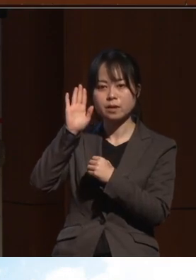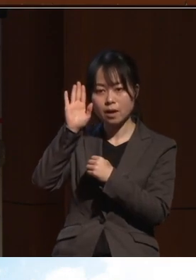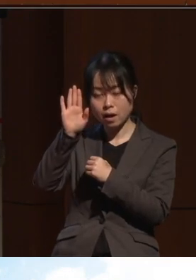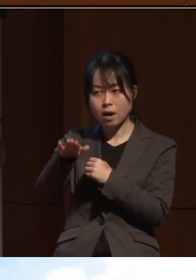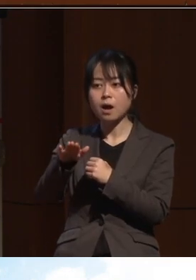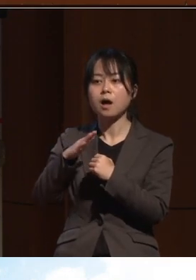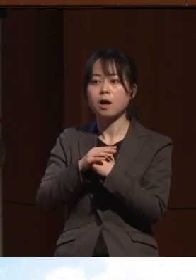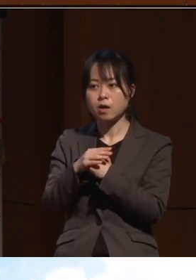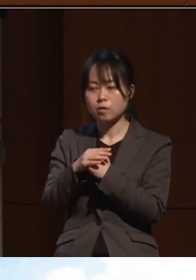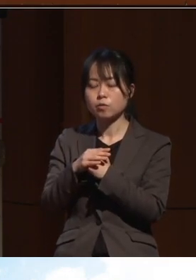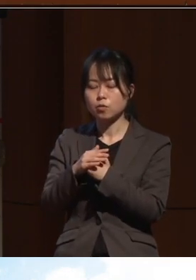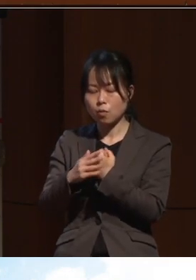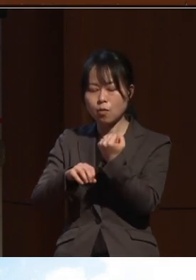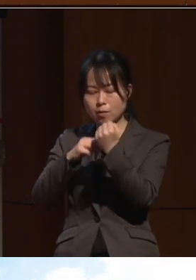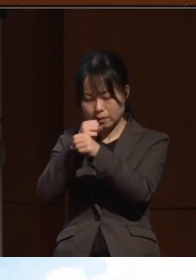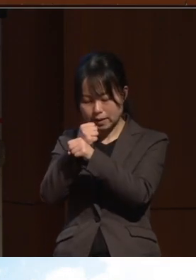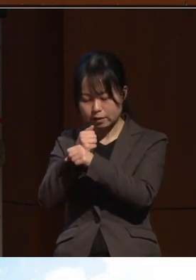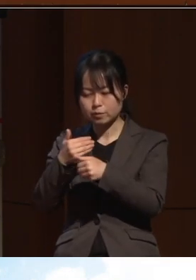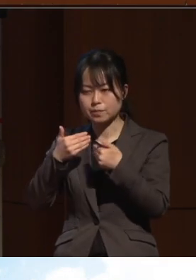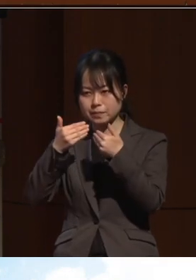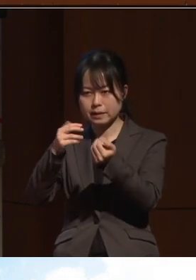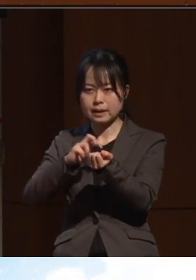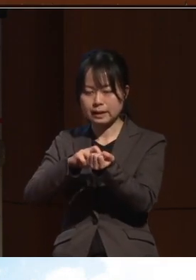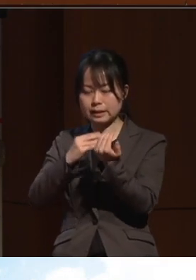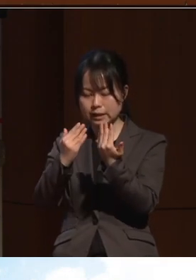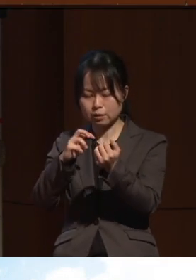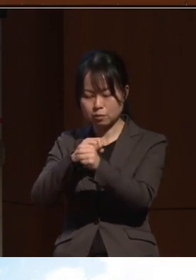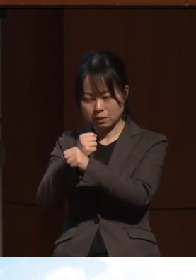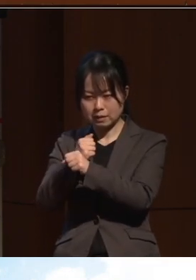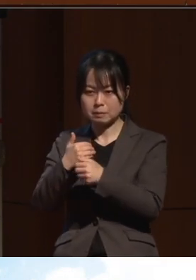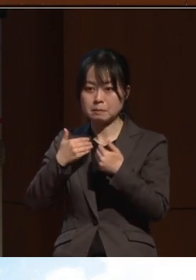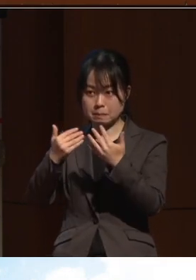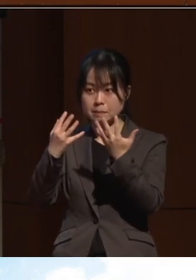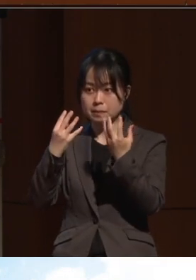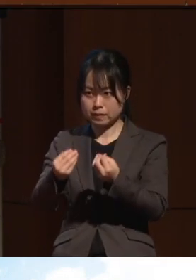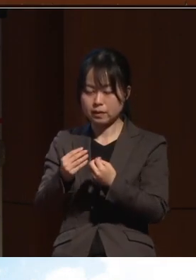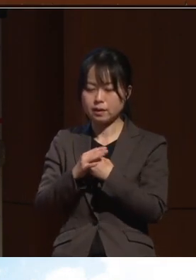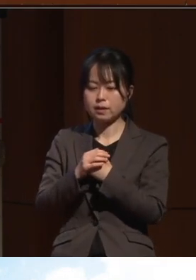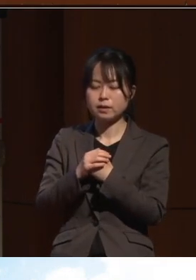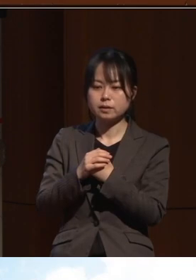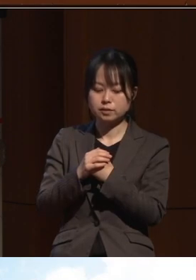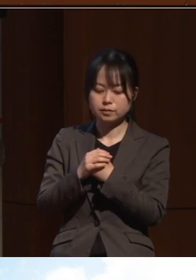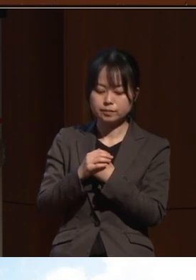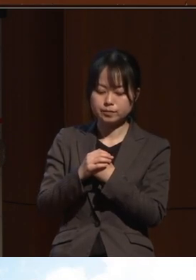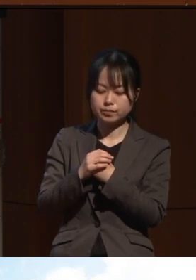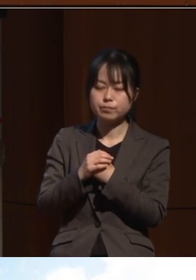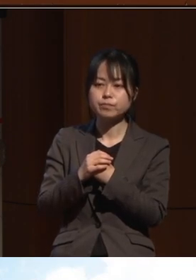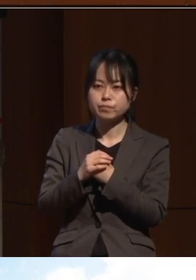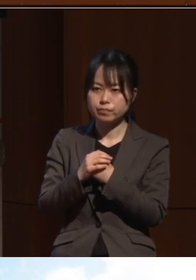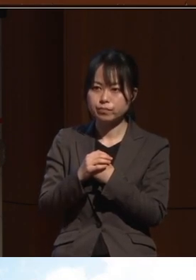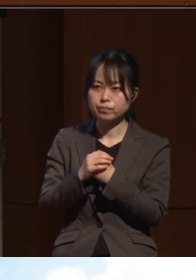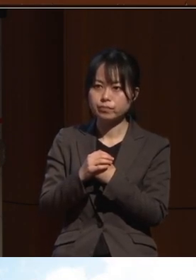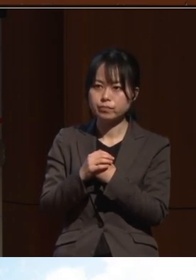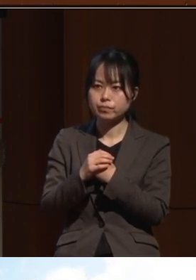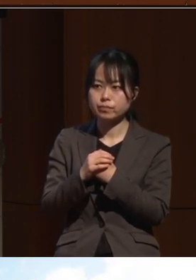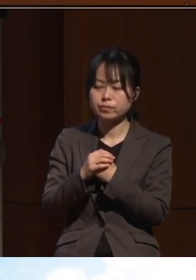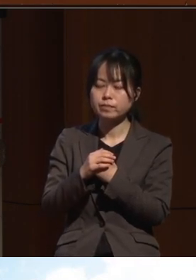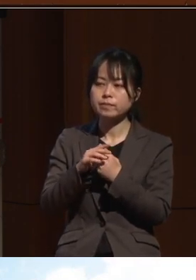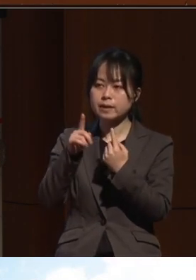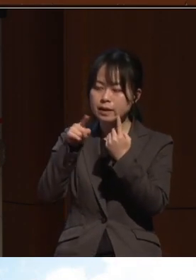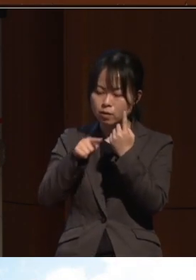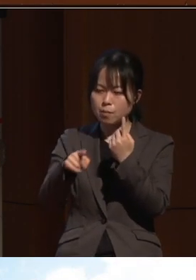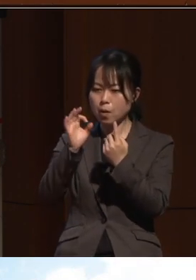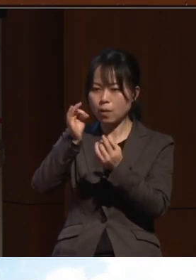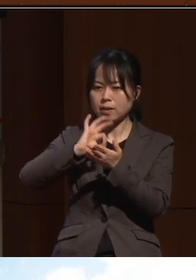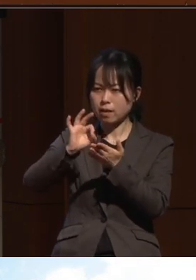of the provisions of that work, paid for with 1 penny per working person in the United Kingdom, was sanatorium treatment,